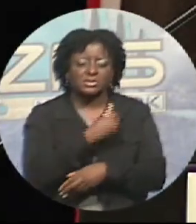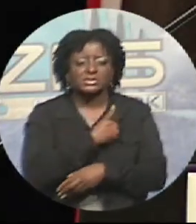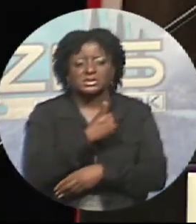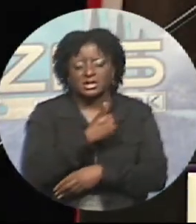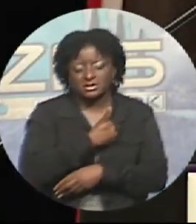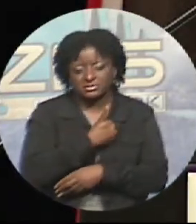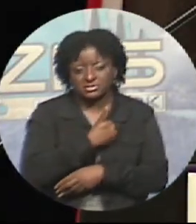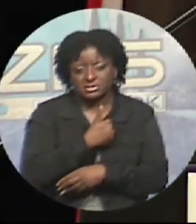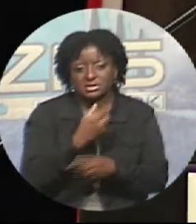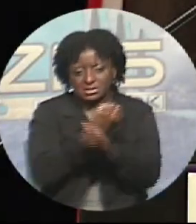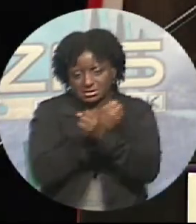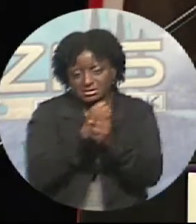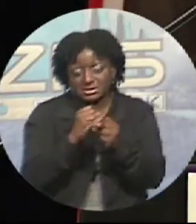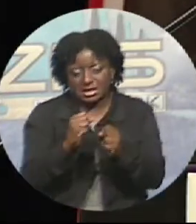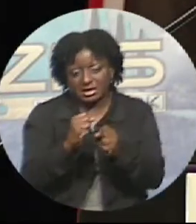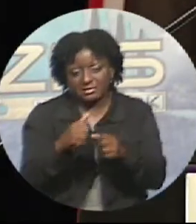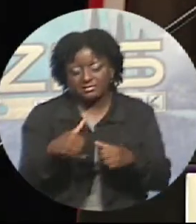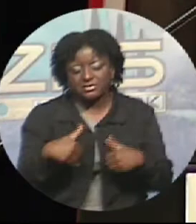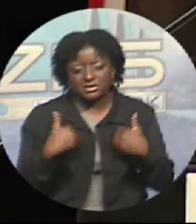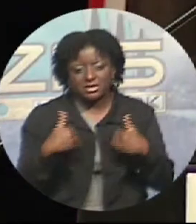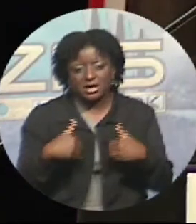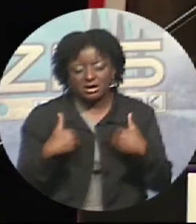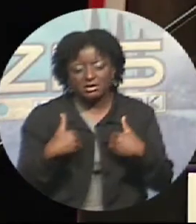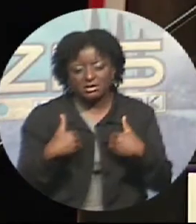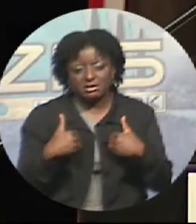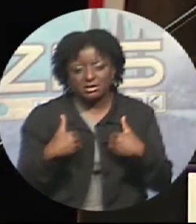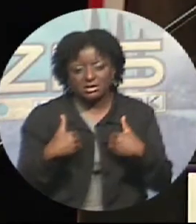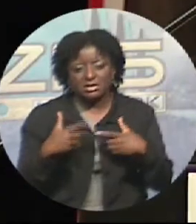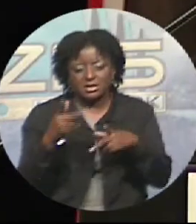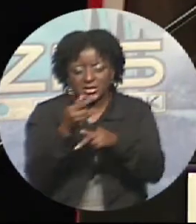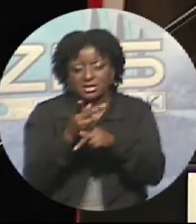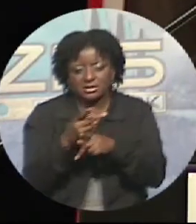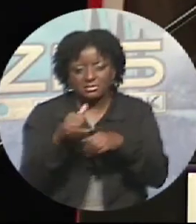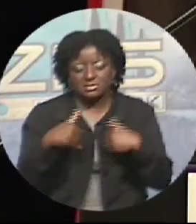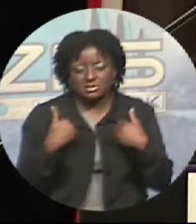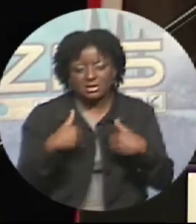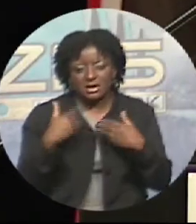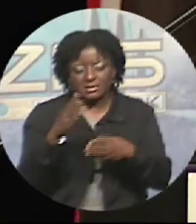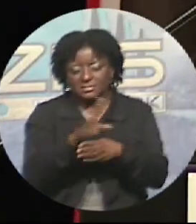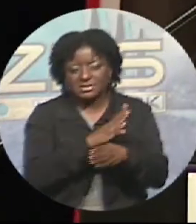the young, and rid them of the hopelessness and despair.